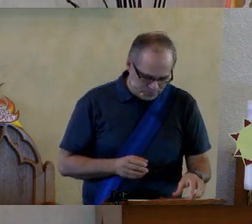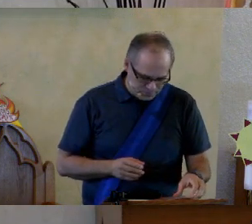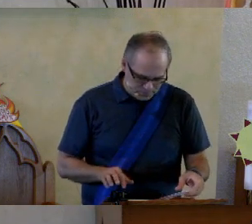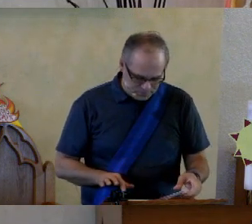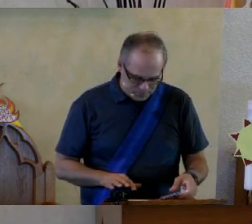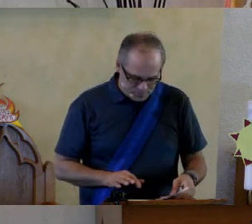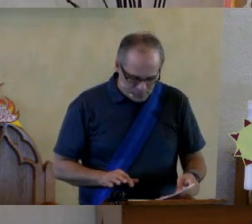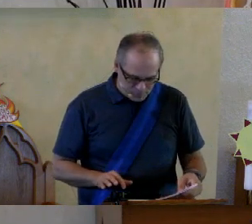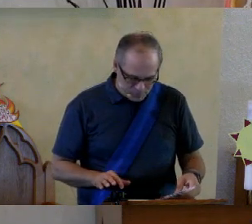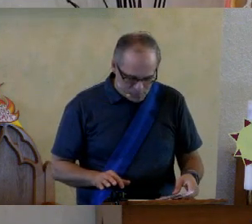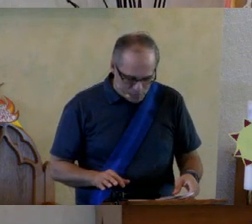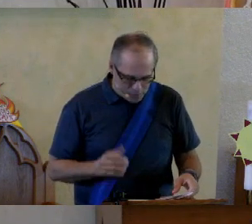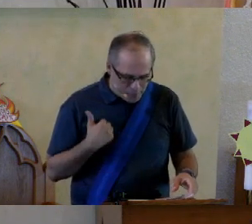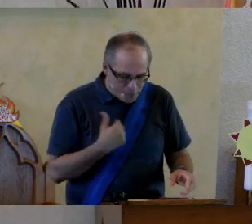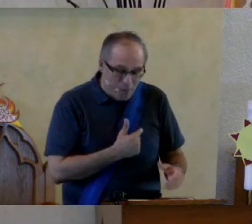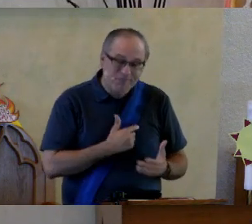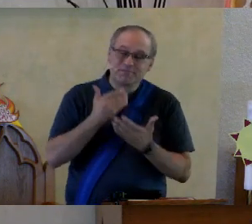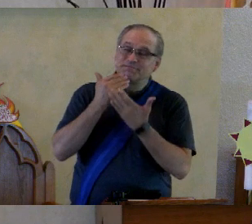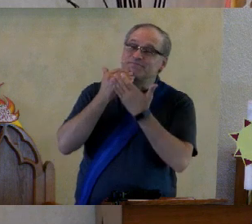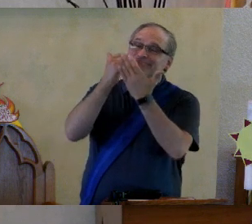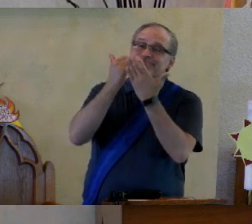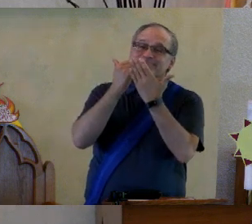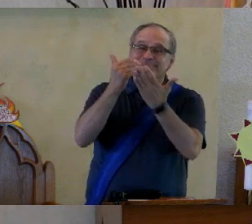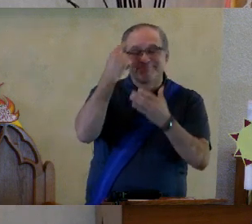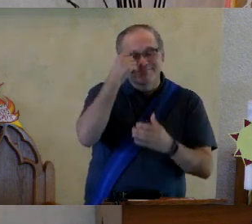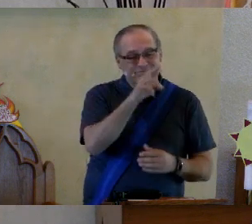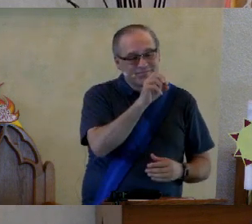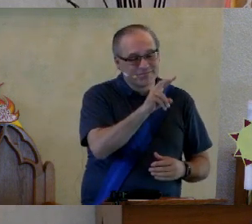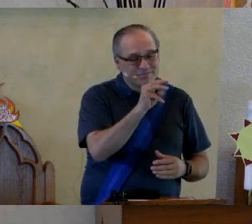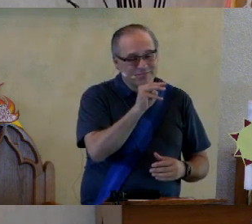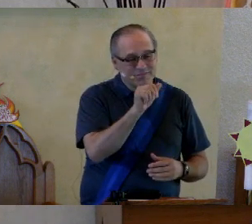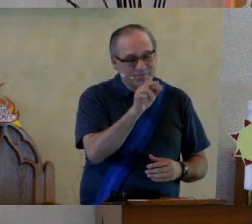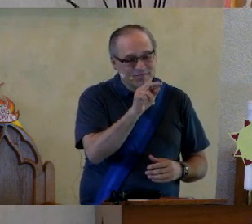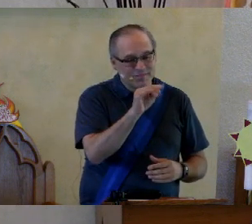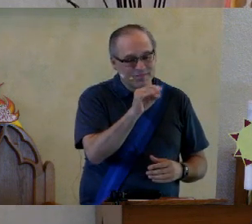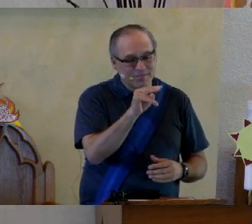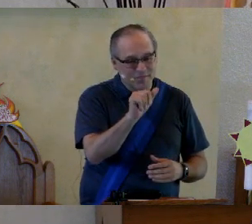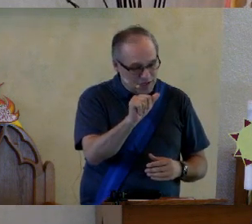We give thanks now for Reverend Martina's words to us.